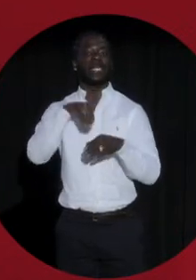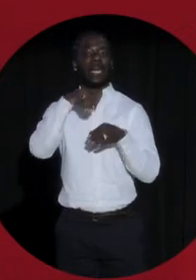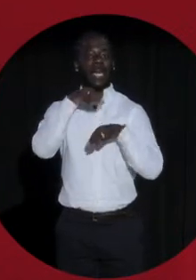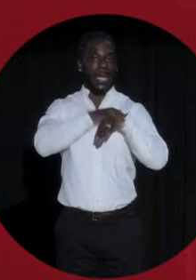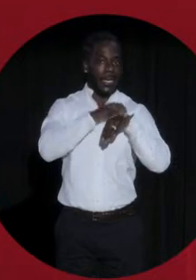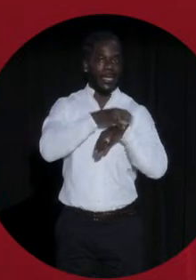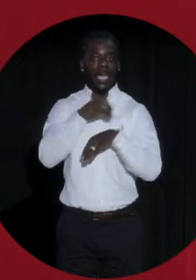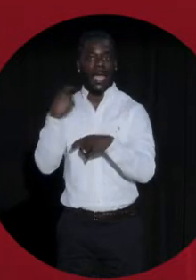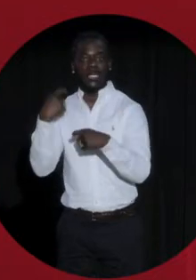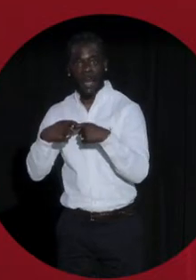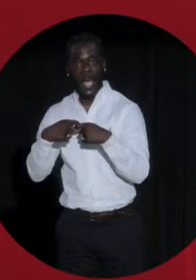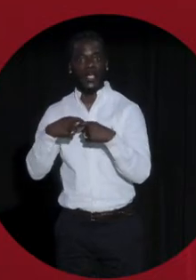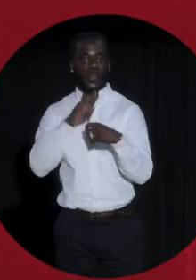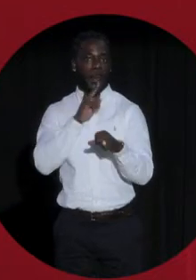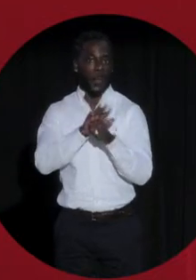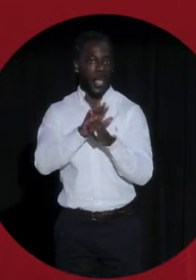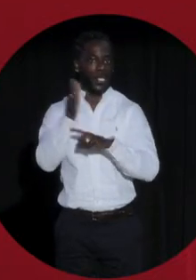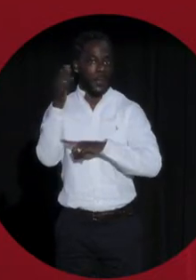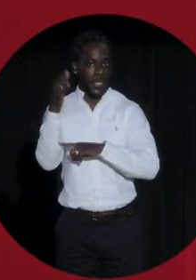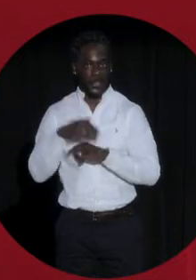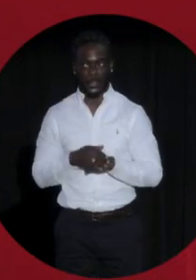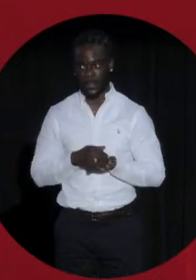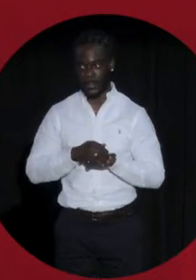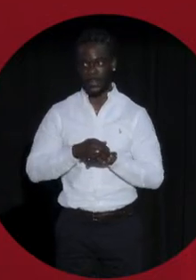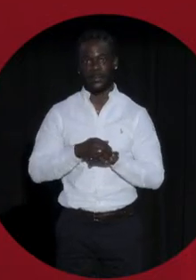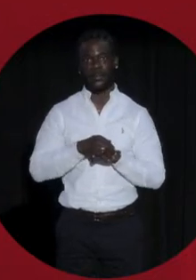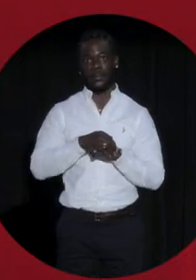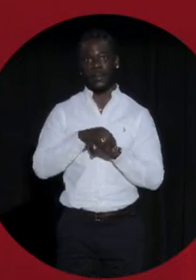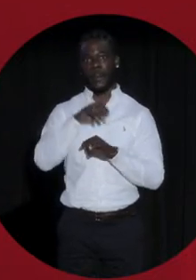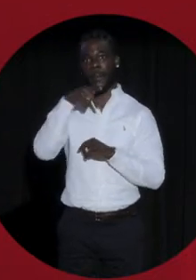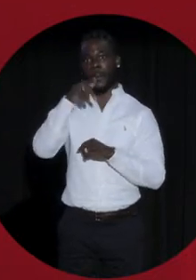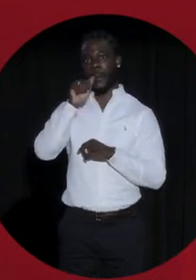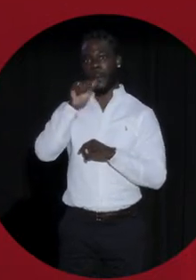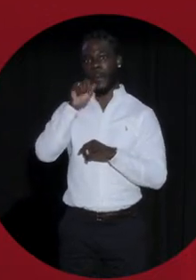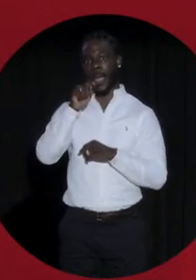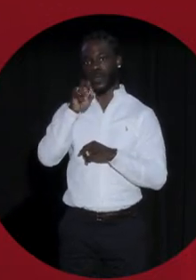the Pledge of Allegiance, Captain Pastora Diaz.